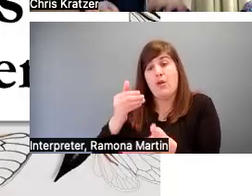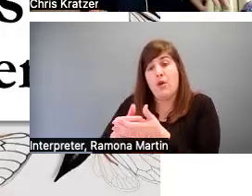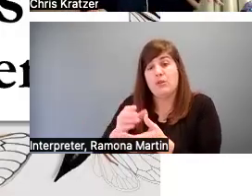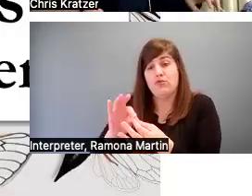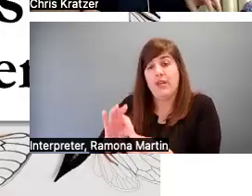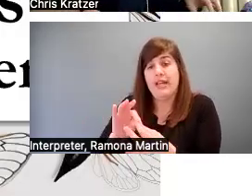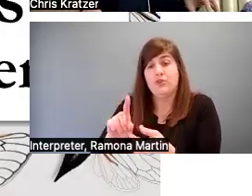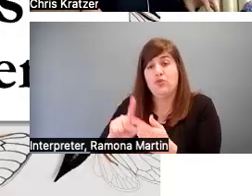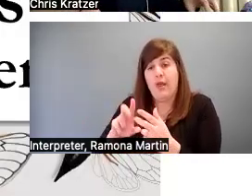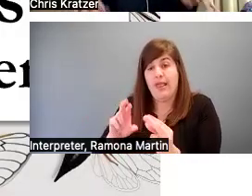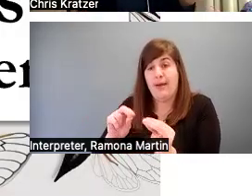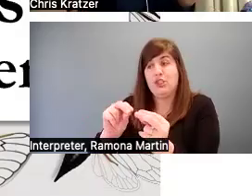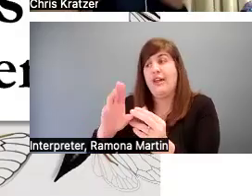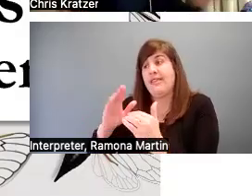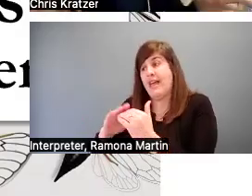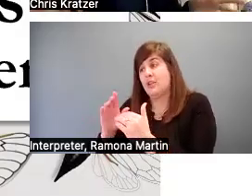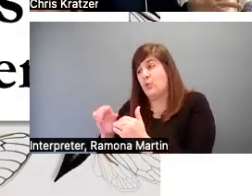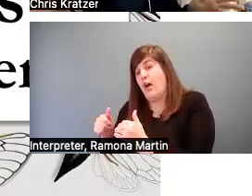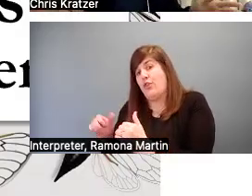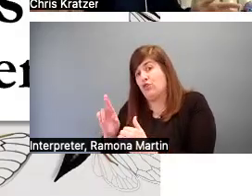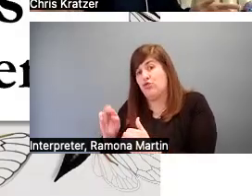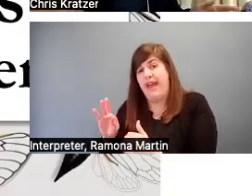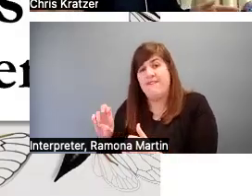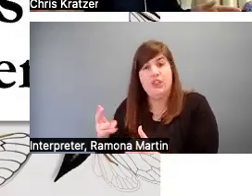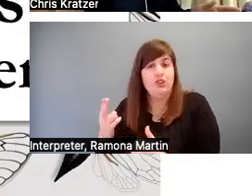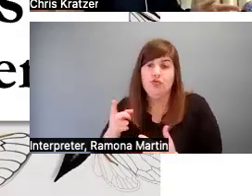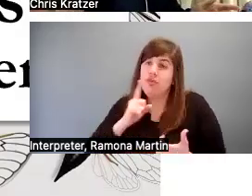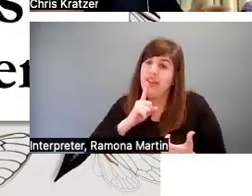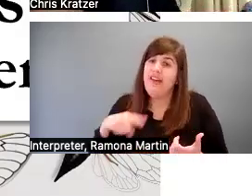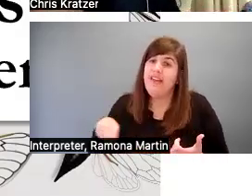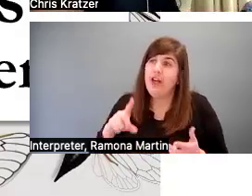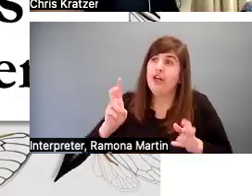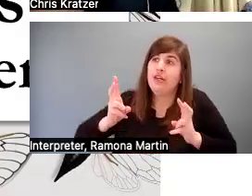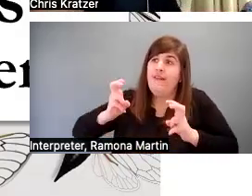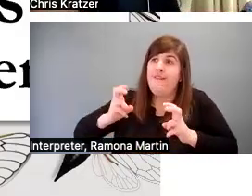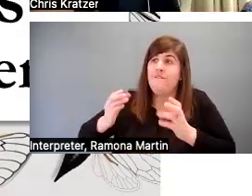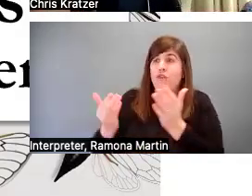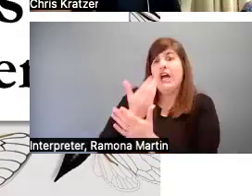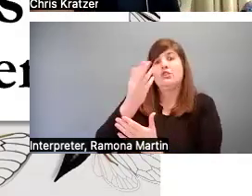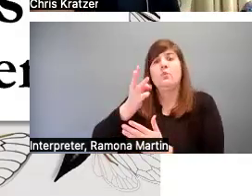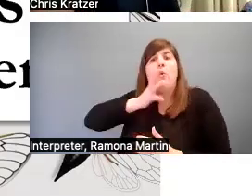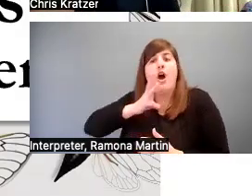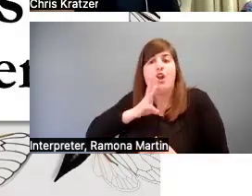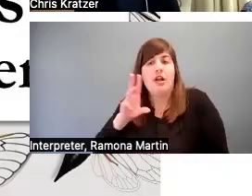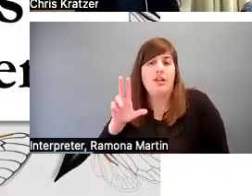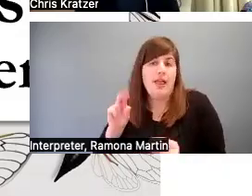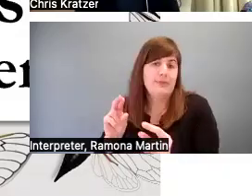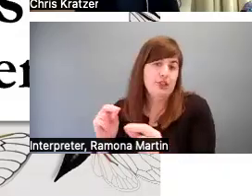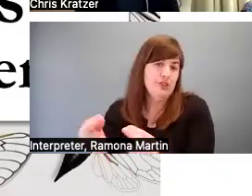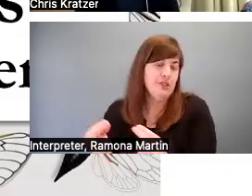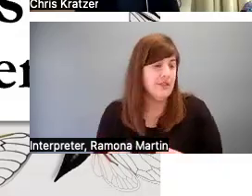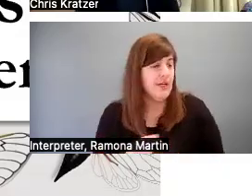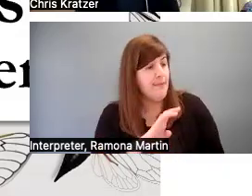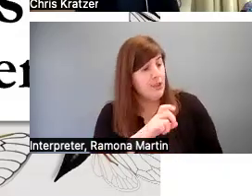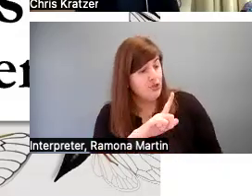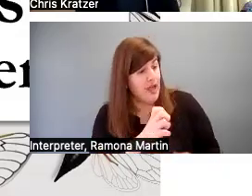than they are to other crayfish. They're literally just freshwater lobsters, if you want to think about it that way. Cool. Michelle wants to